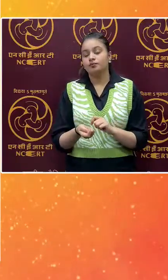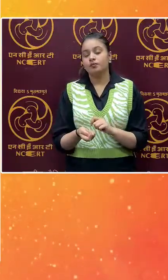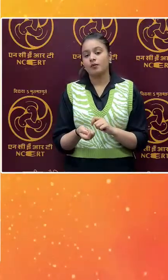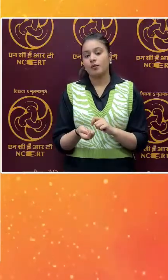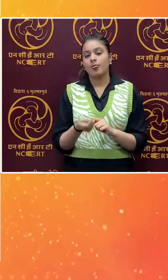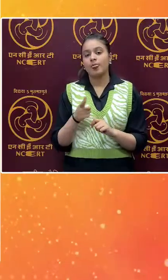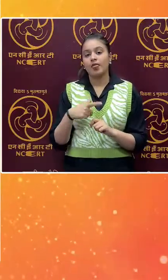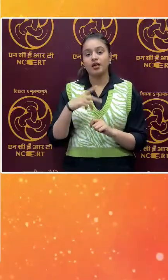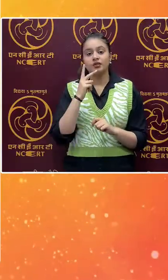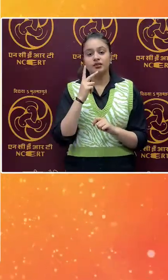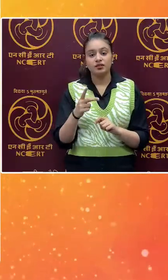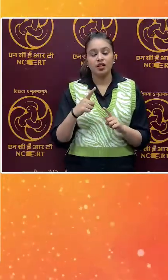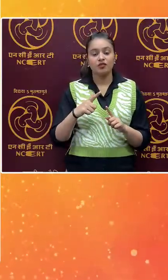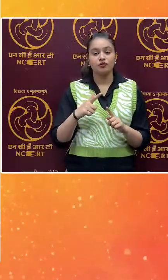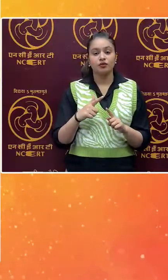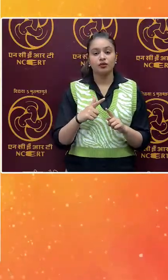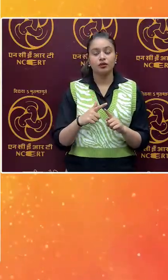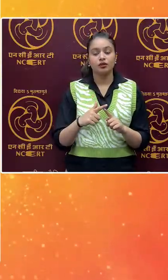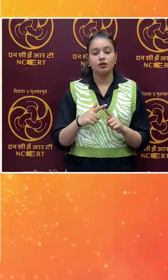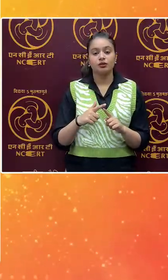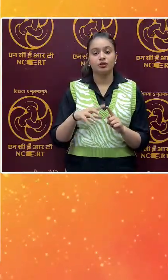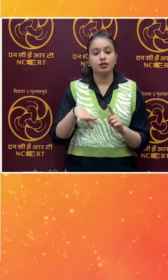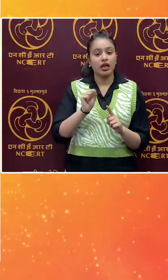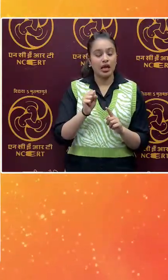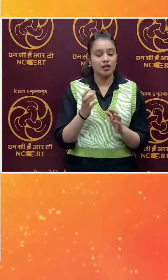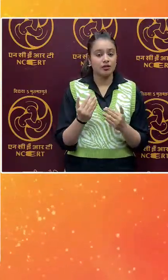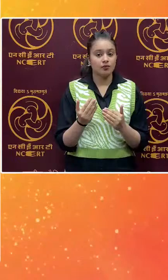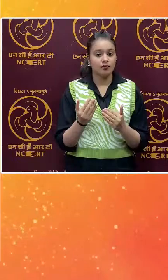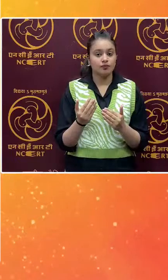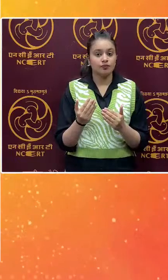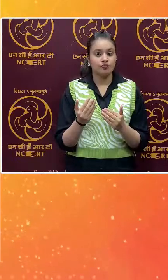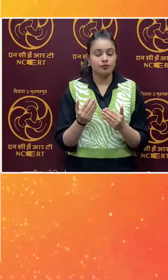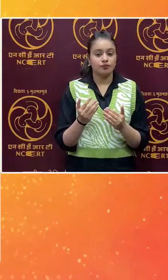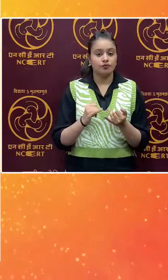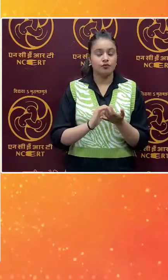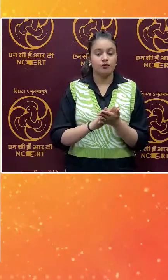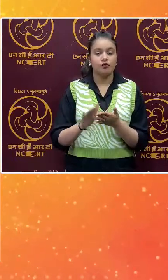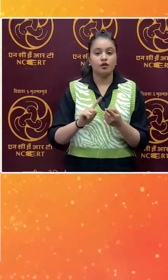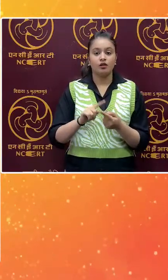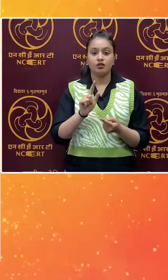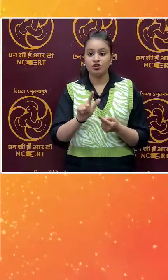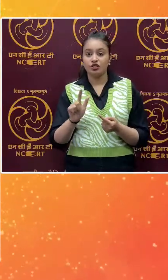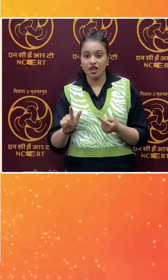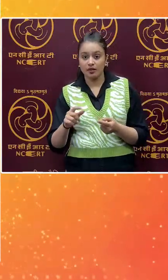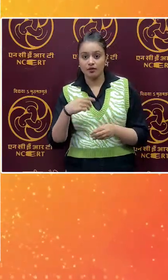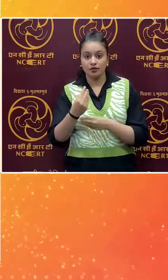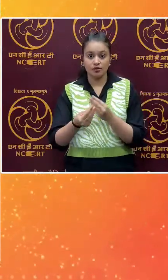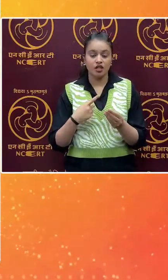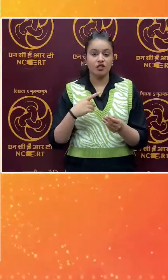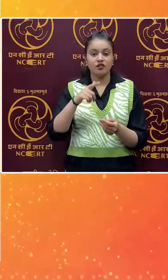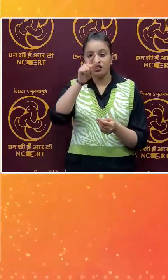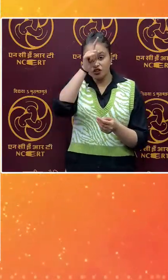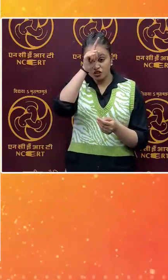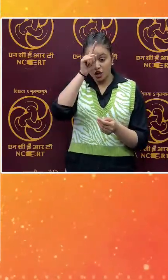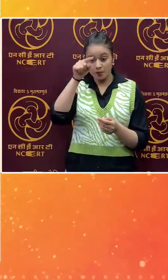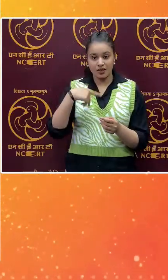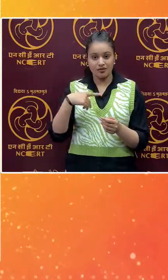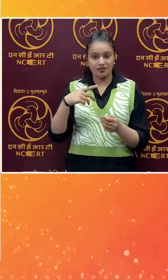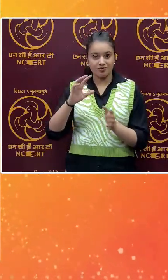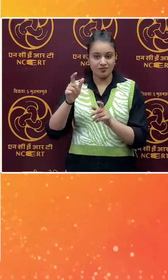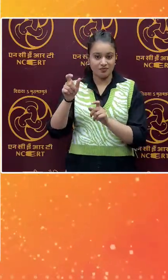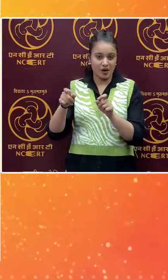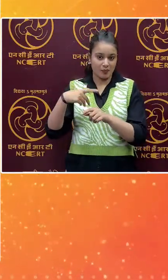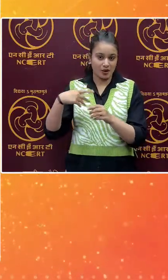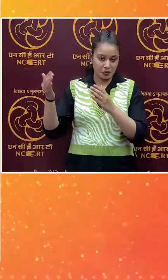predict the trajectory of shells which will be dropped by the German bombers,